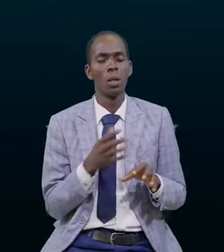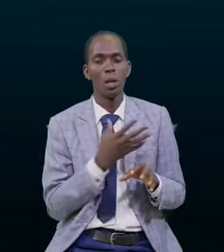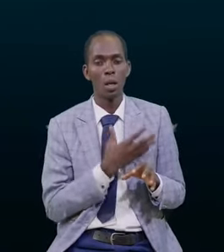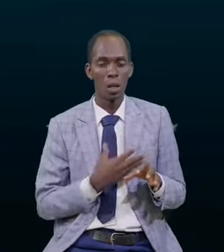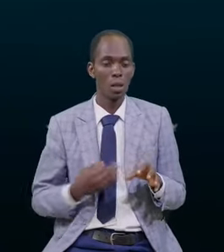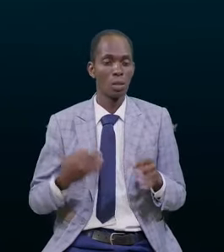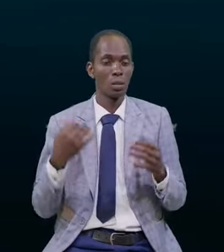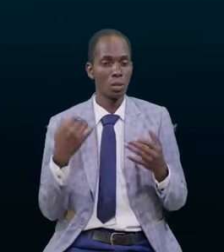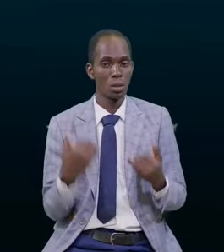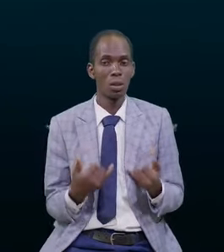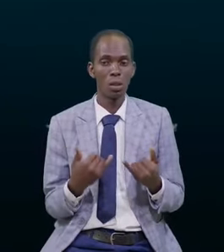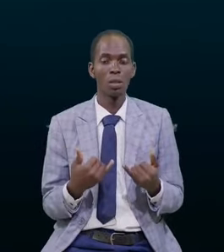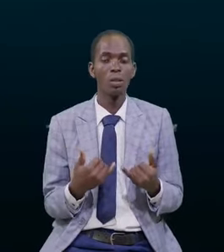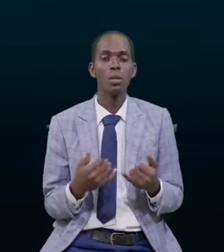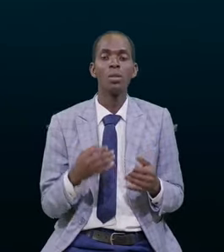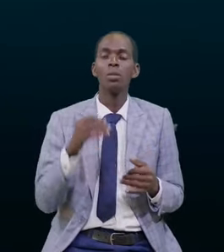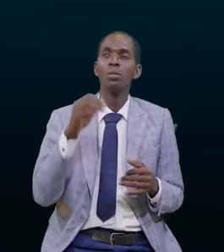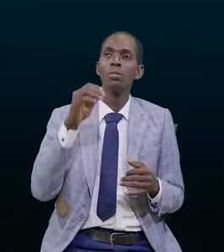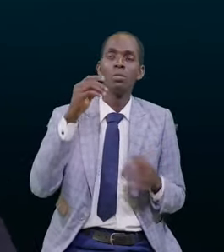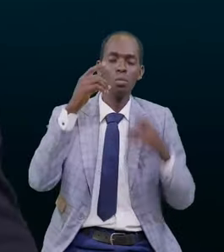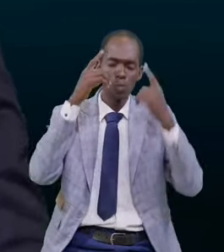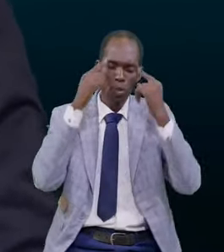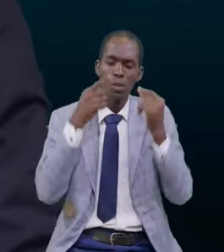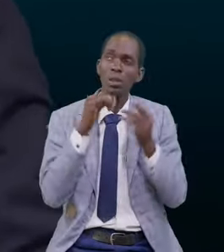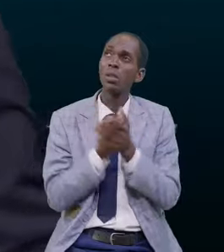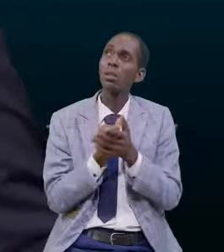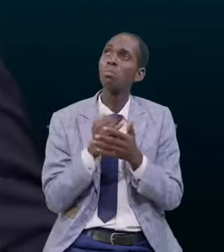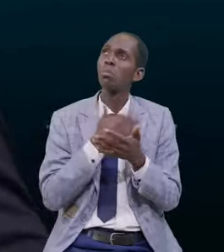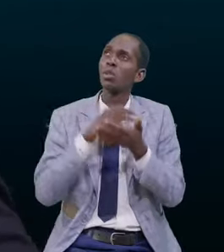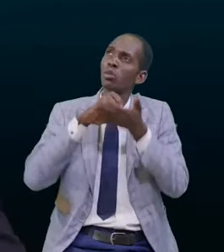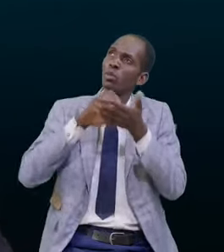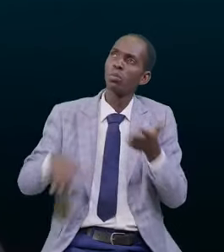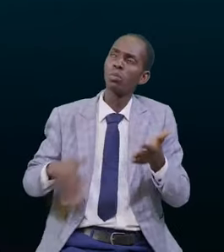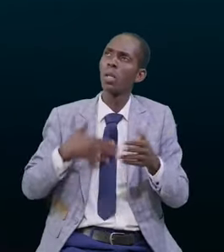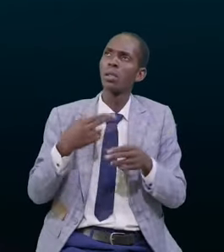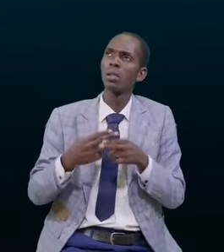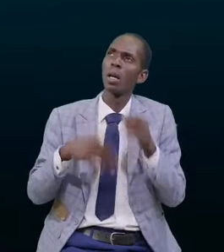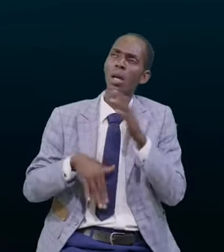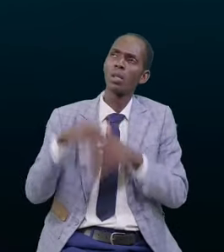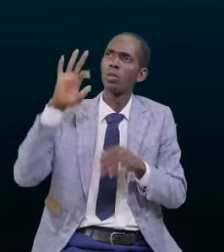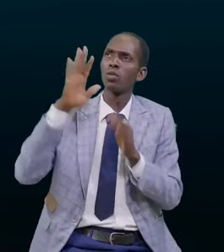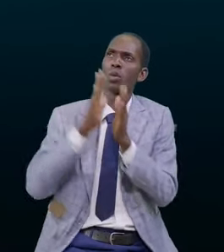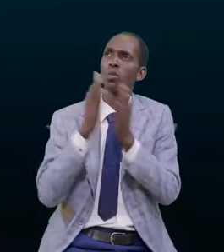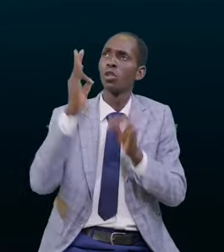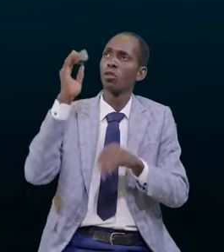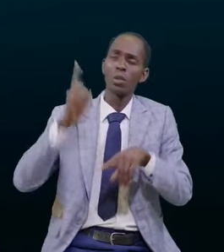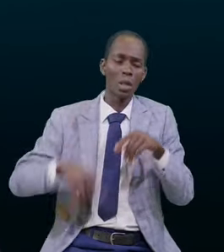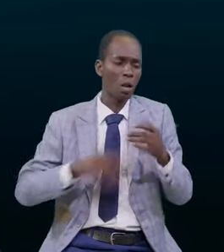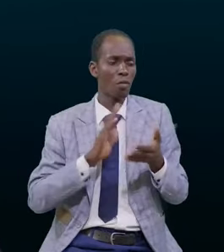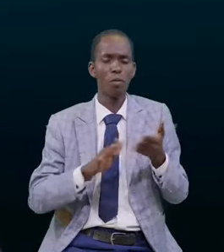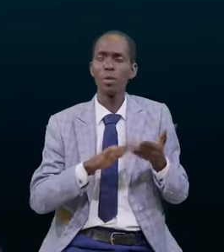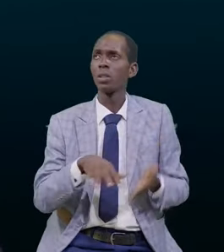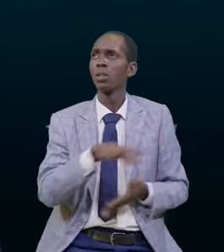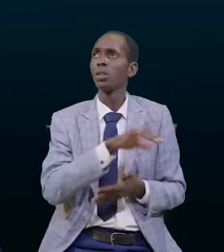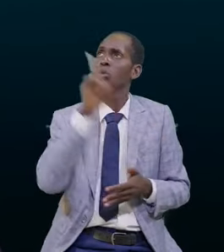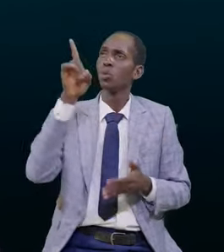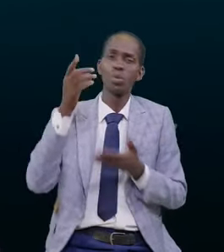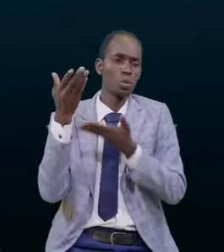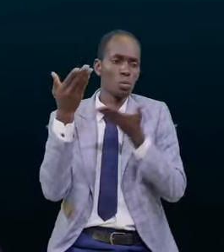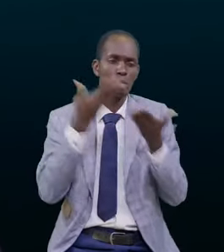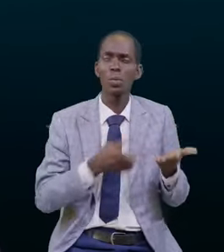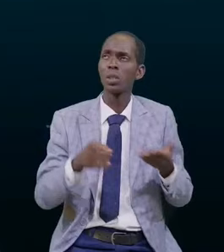God blot me out of your book if you will not forgive these people they are your people that you brought out of Egypt God